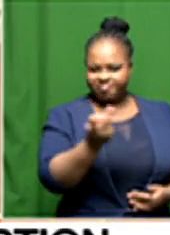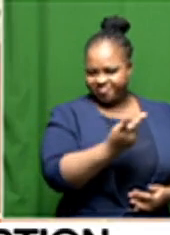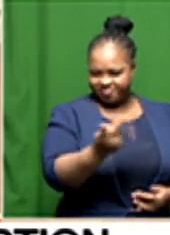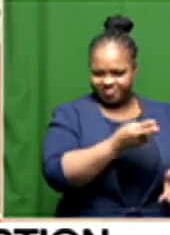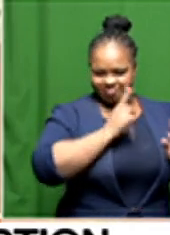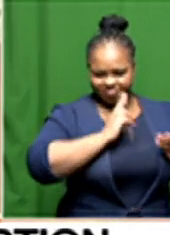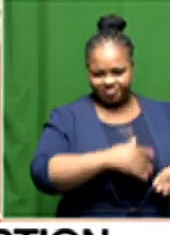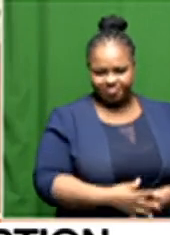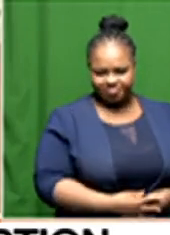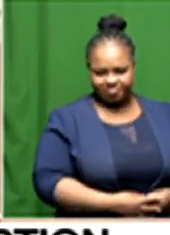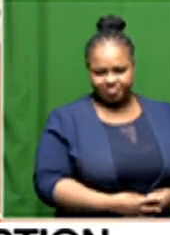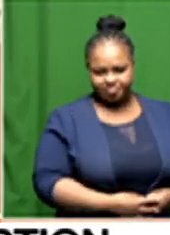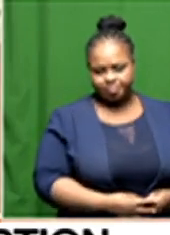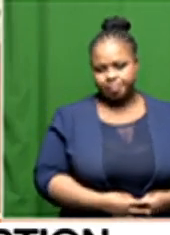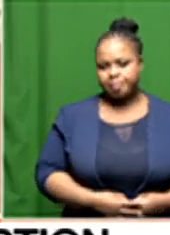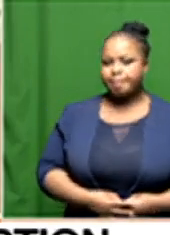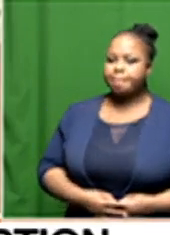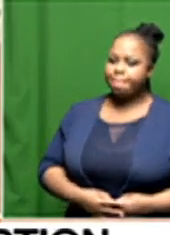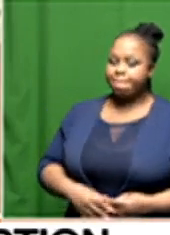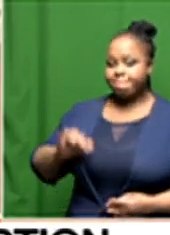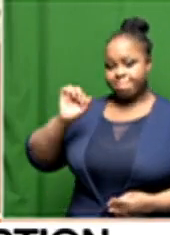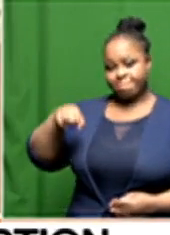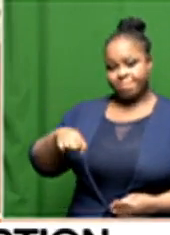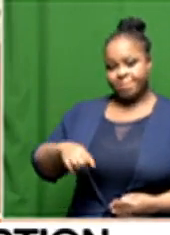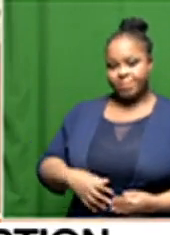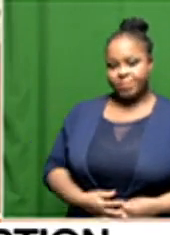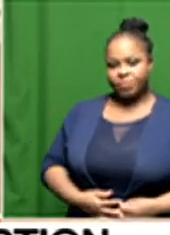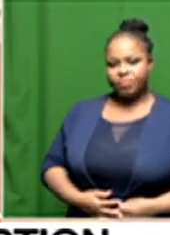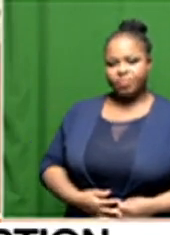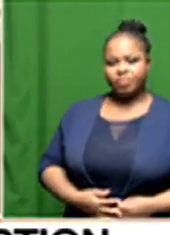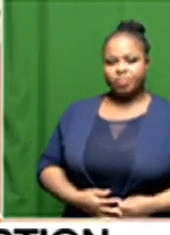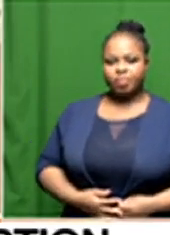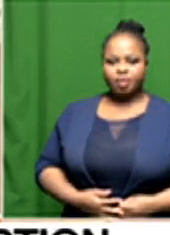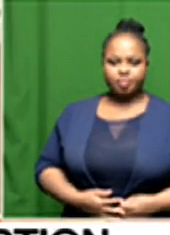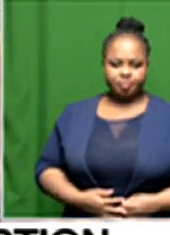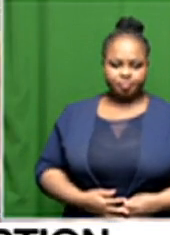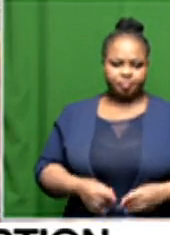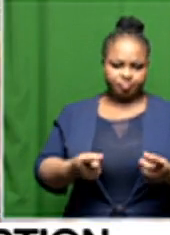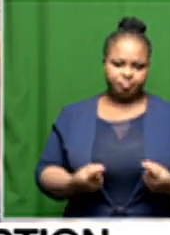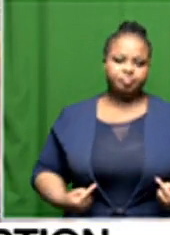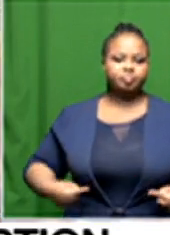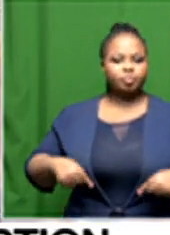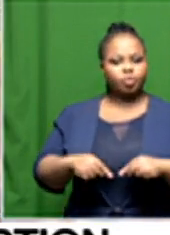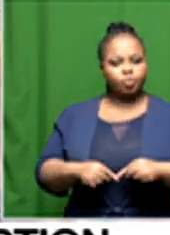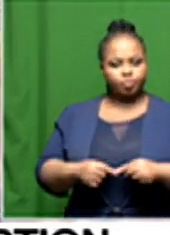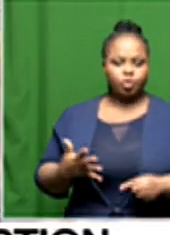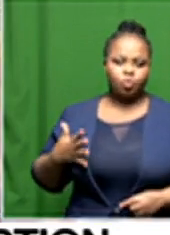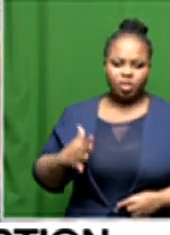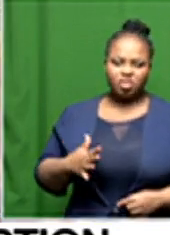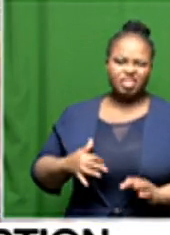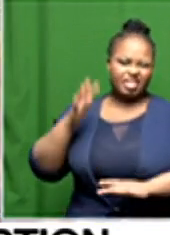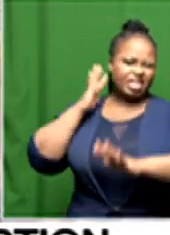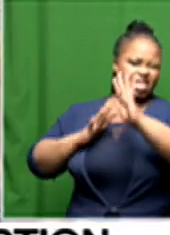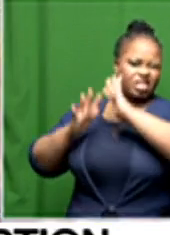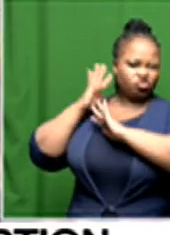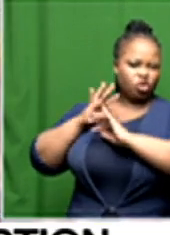between Nick and Matthew. Yeah, so we wanted the history to be a long